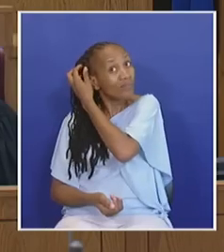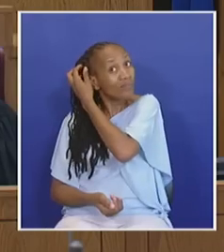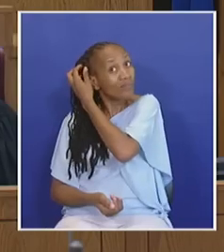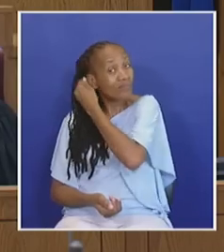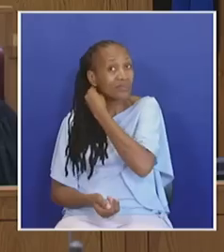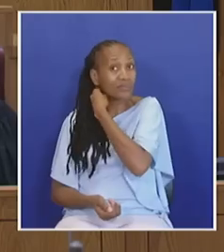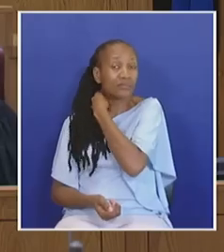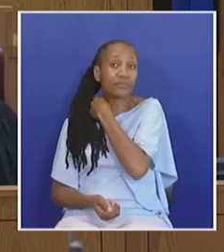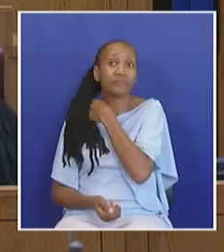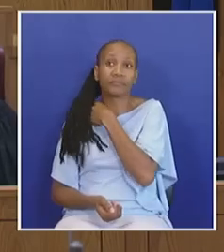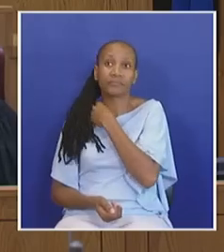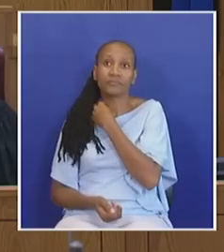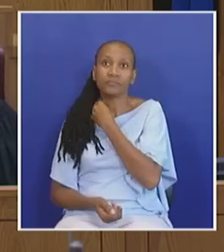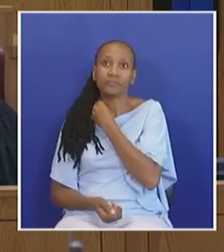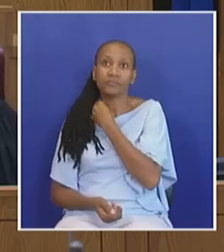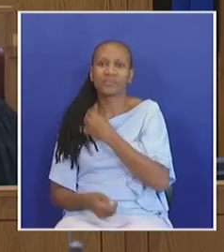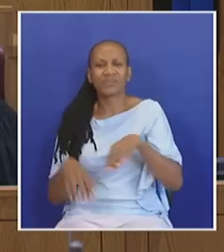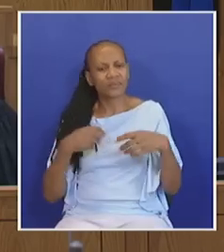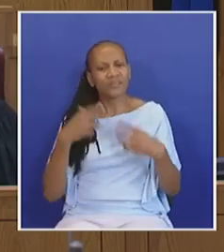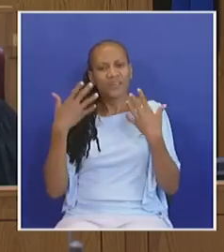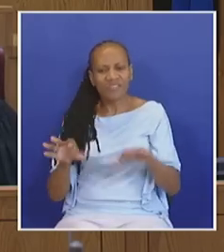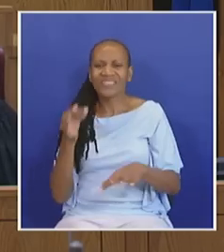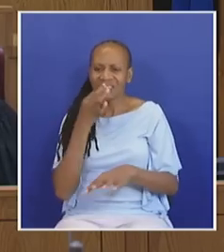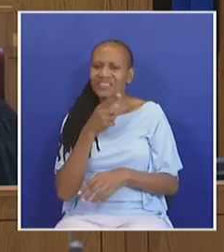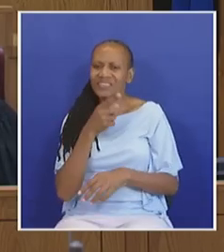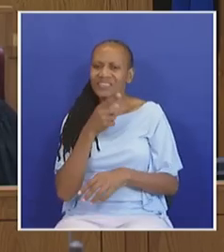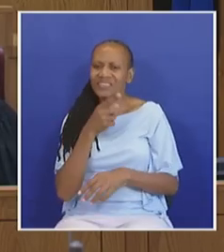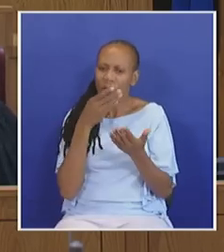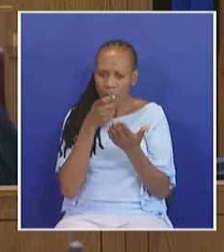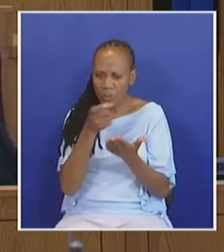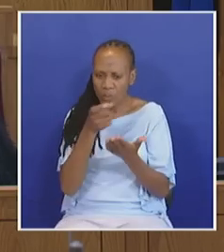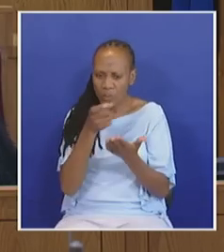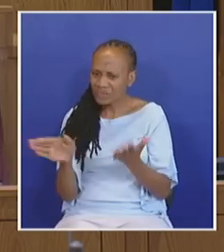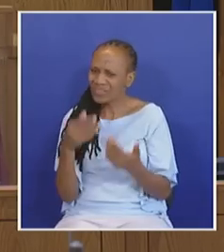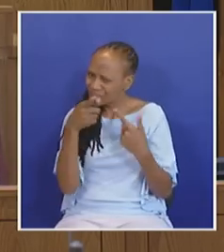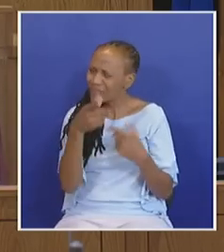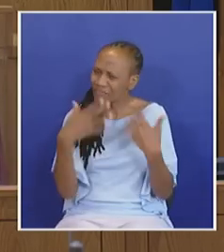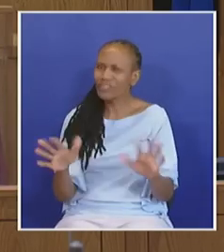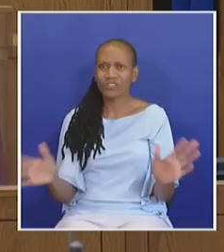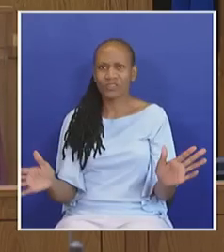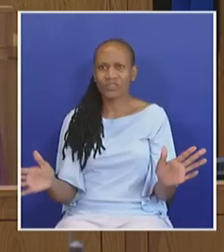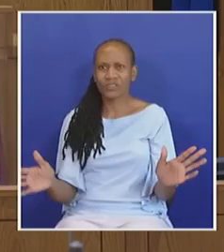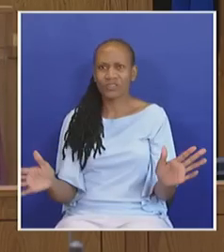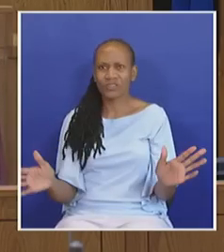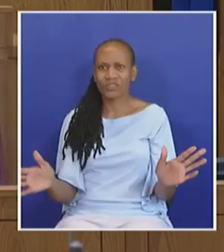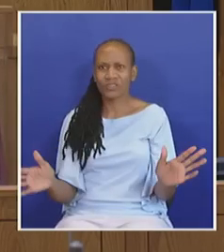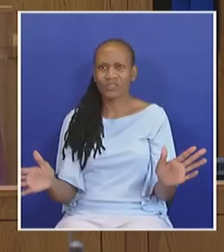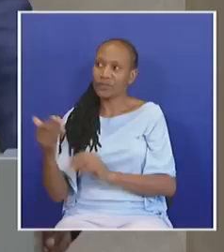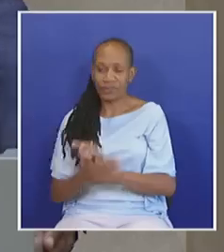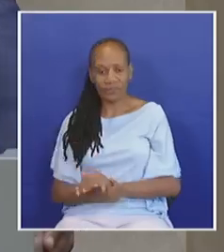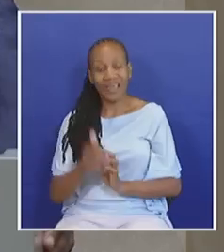I have said the member must withdraw. The member has withdrawn. Please continue, Honorable Mohad. Chairperson, thank you very much. As